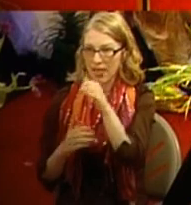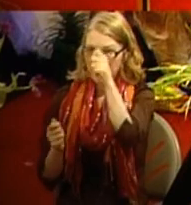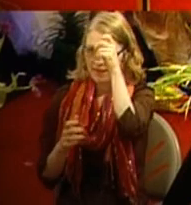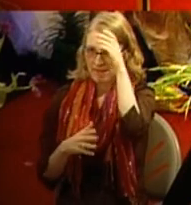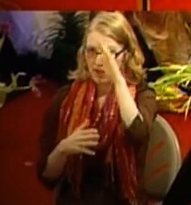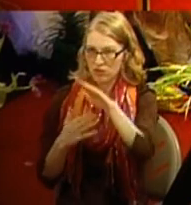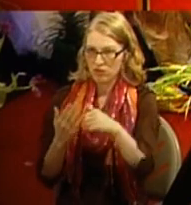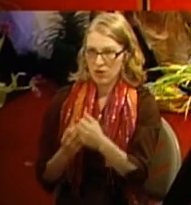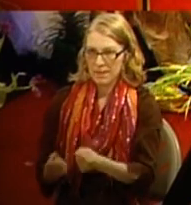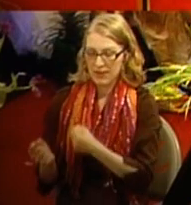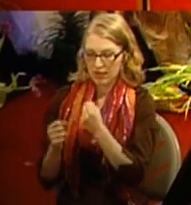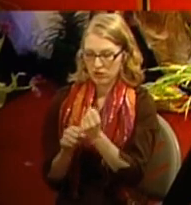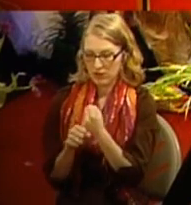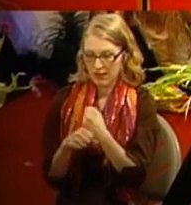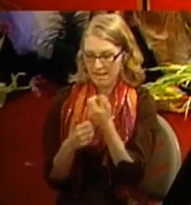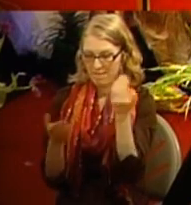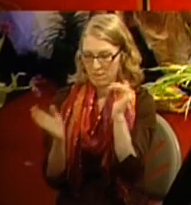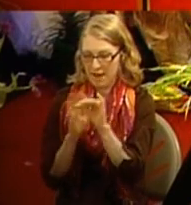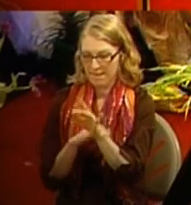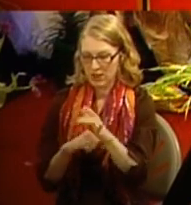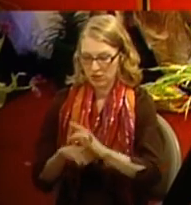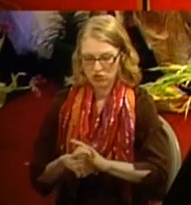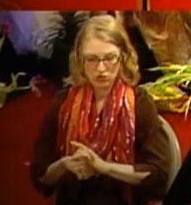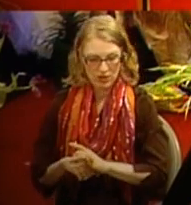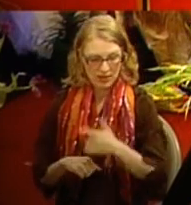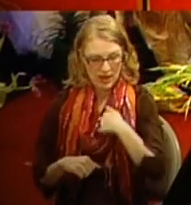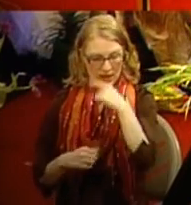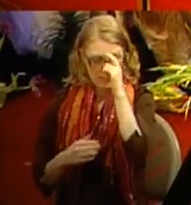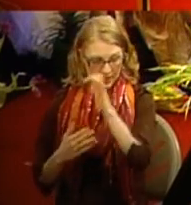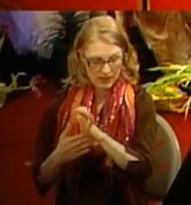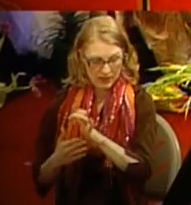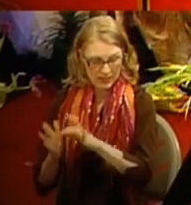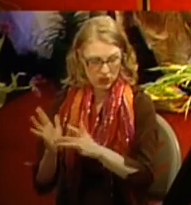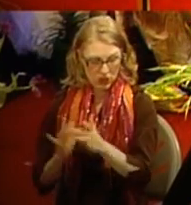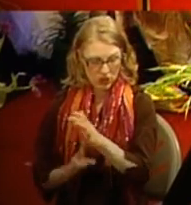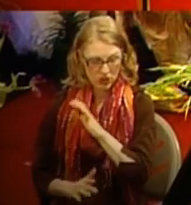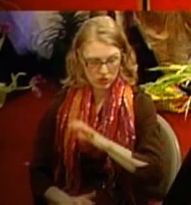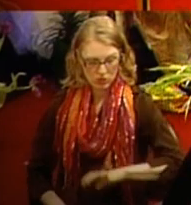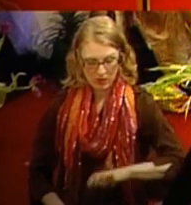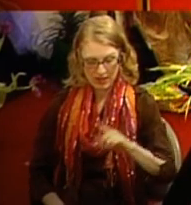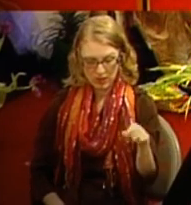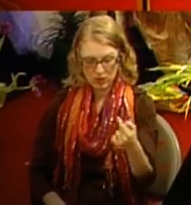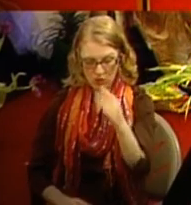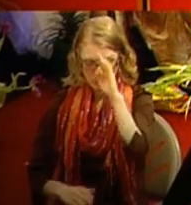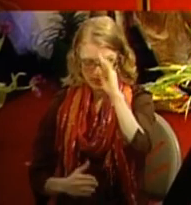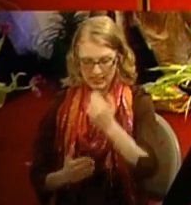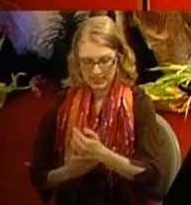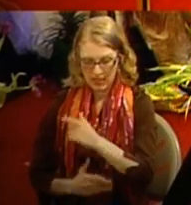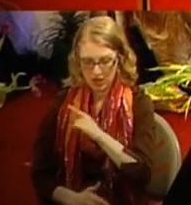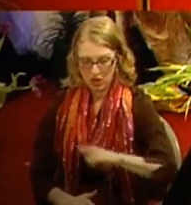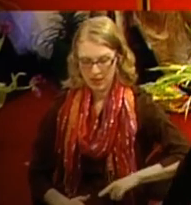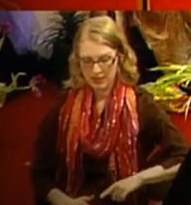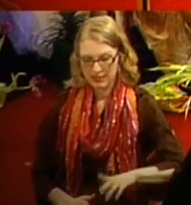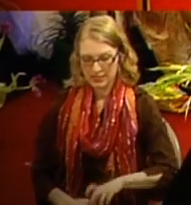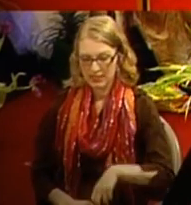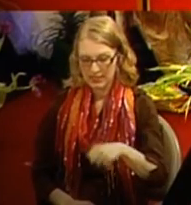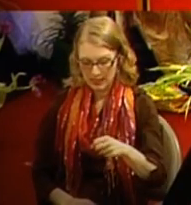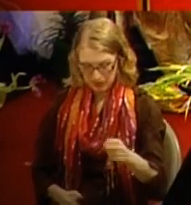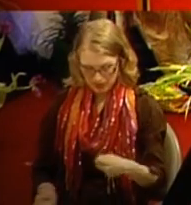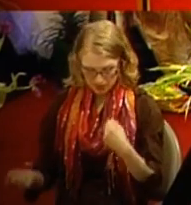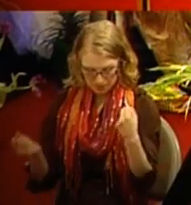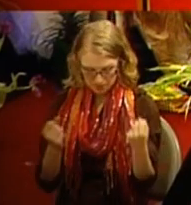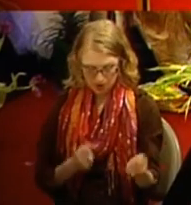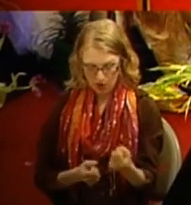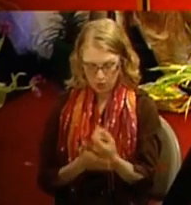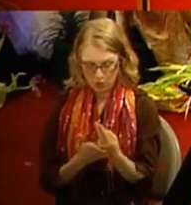Father Almighty, creator of heaven and earth. I believe in Jesus Christ, his only Son, our Lord. He was conceived